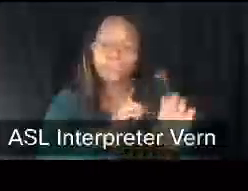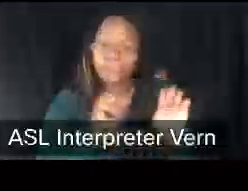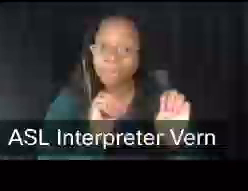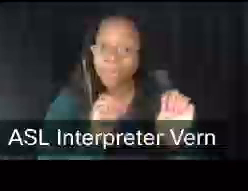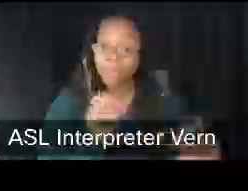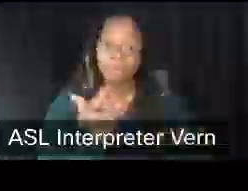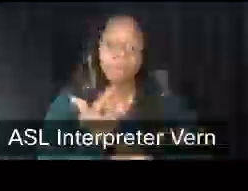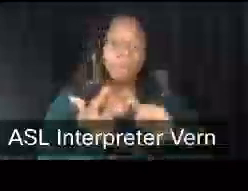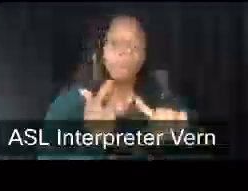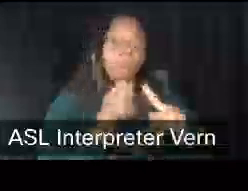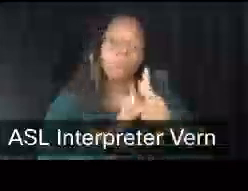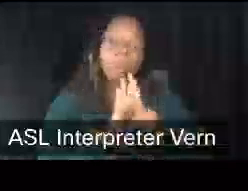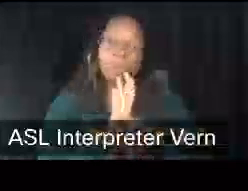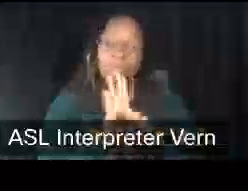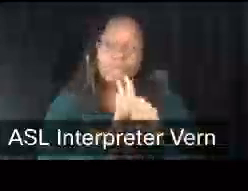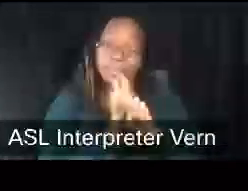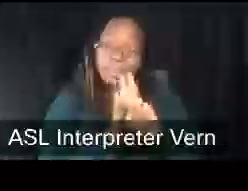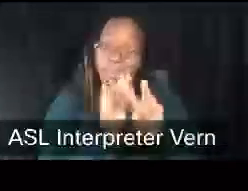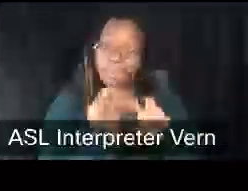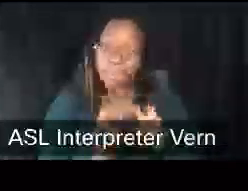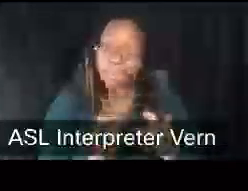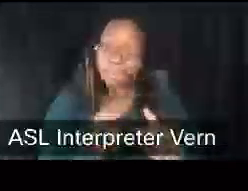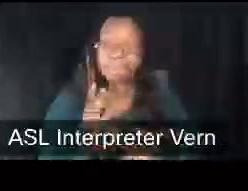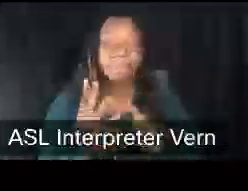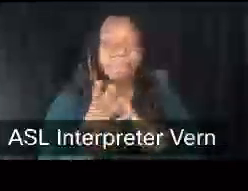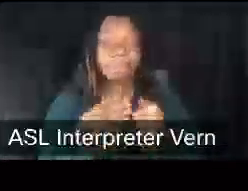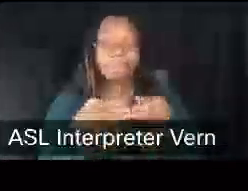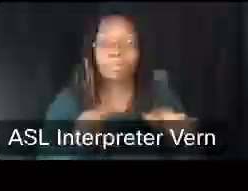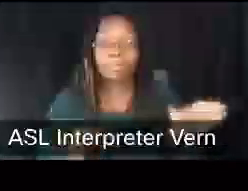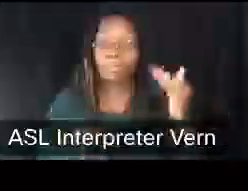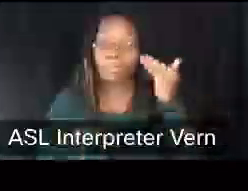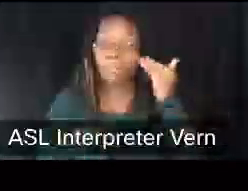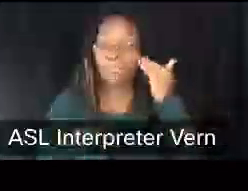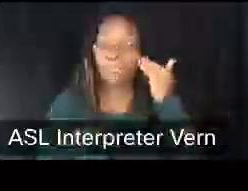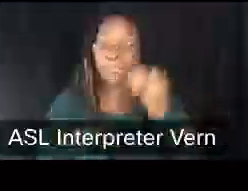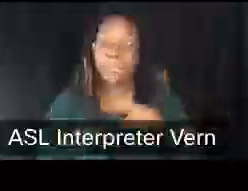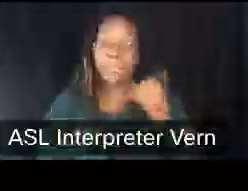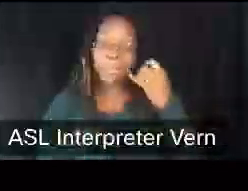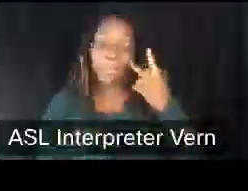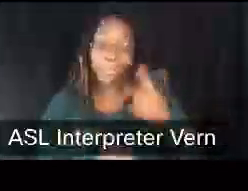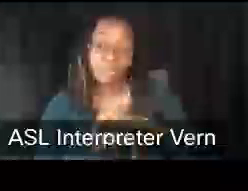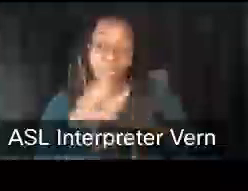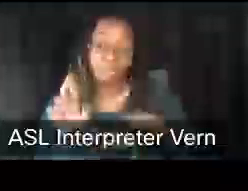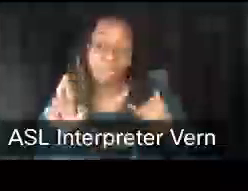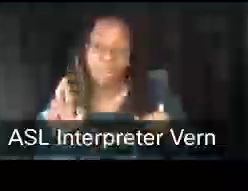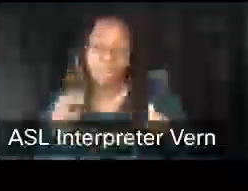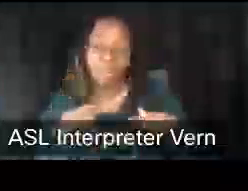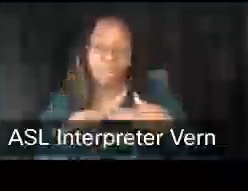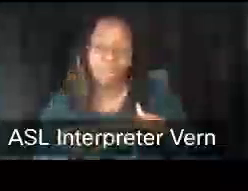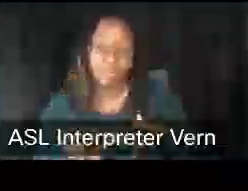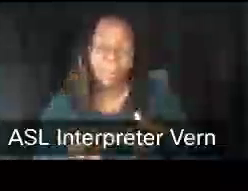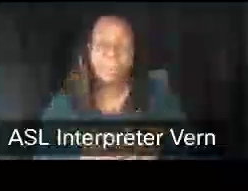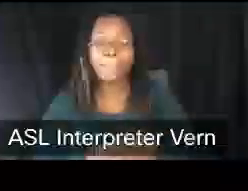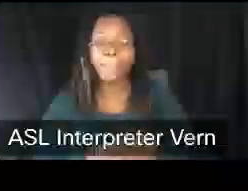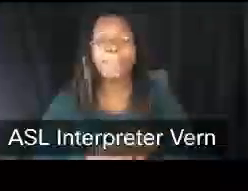and analysis, and public awareness. And if you turn your attention to the right-hand side here on this slide, you